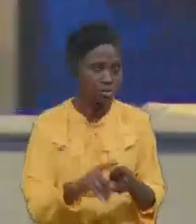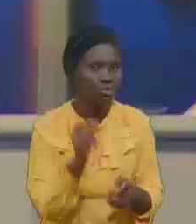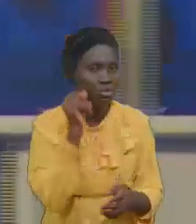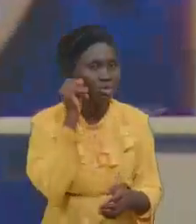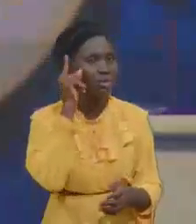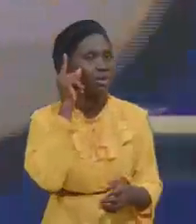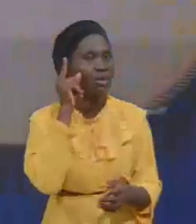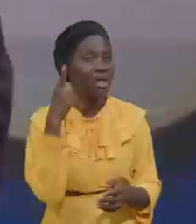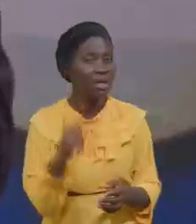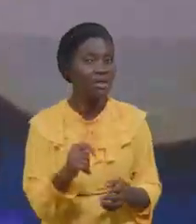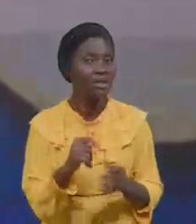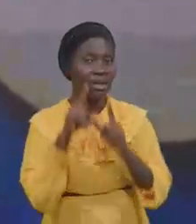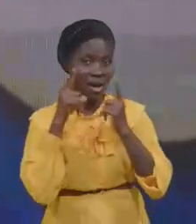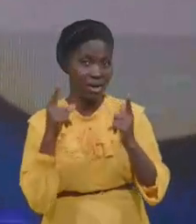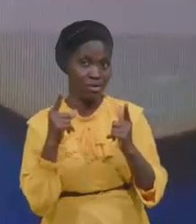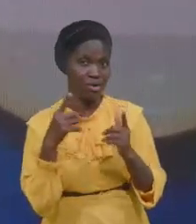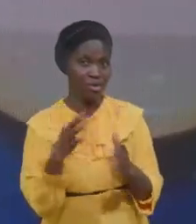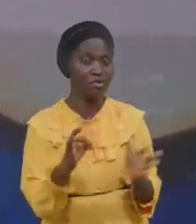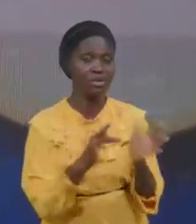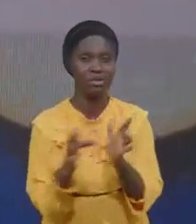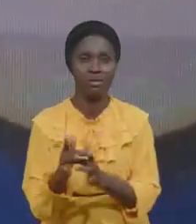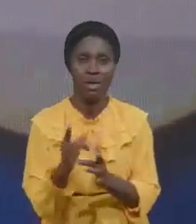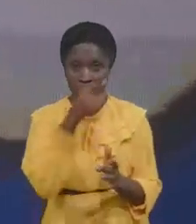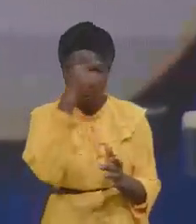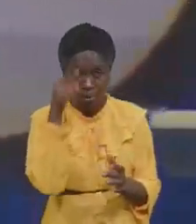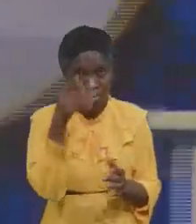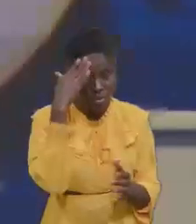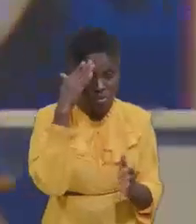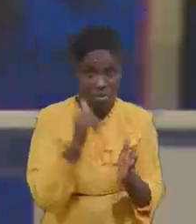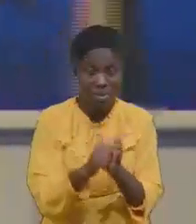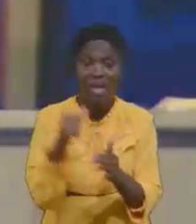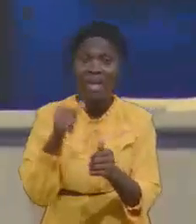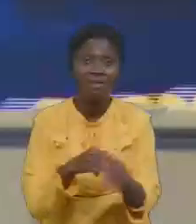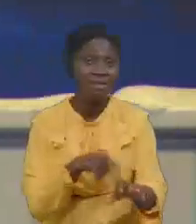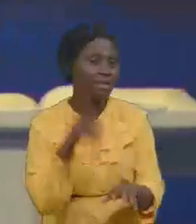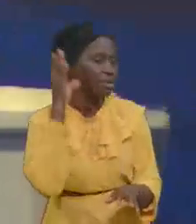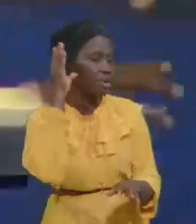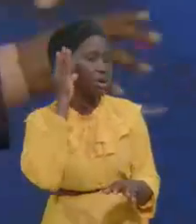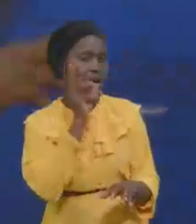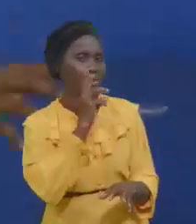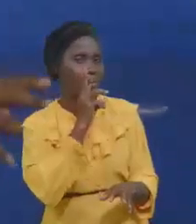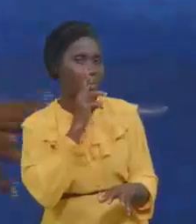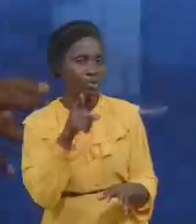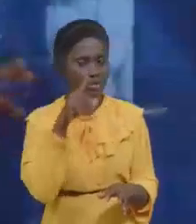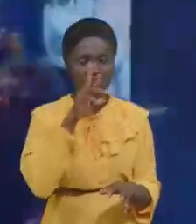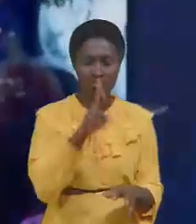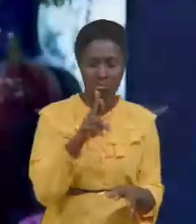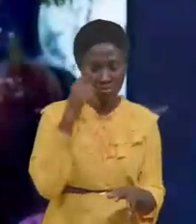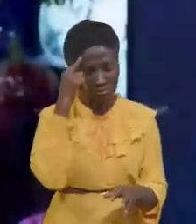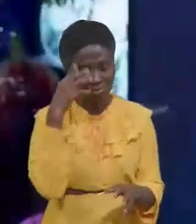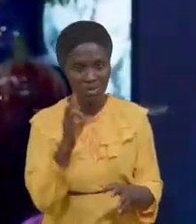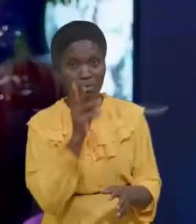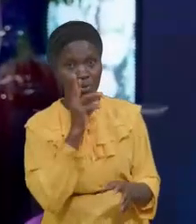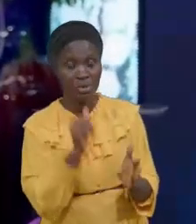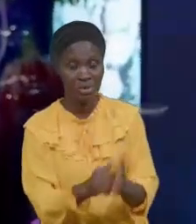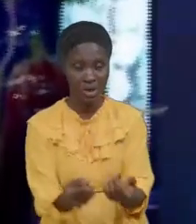the language of Jesus. Because, you know, every time you hear water, you are thinking of the water that comes